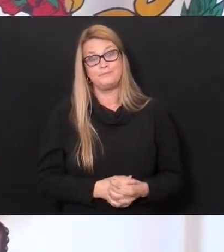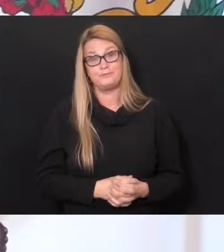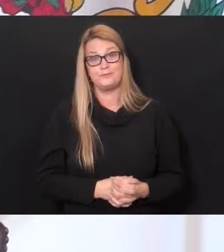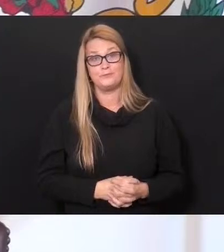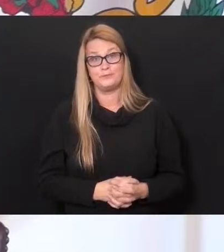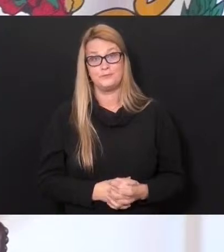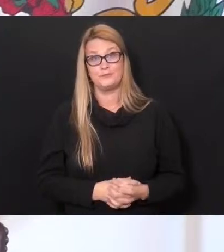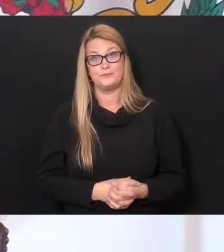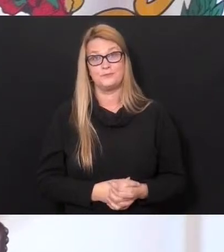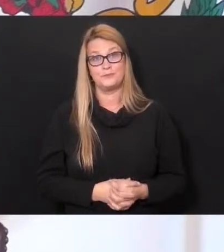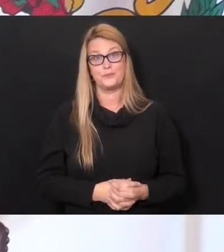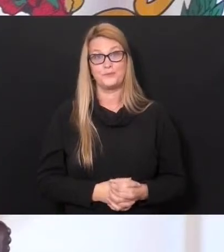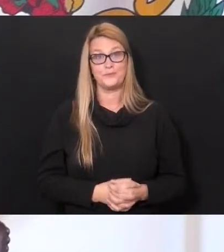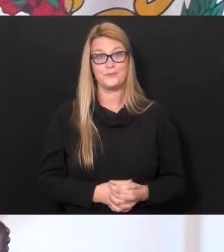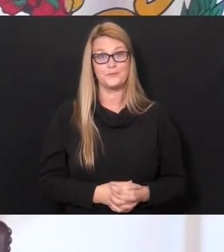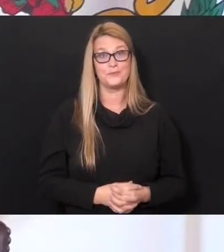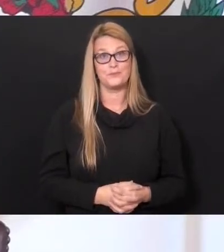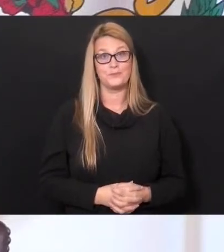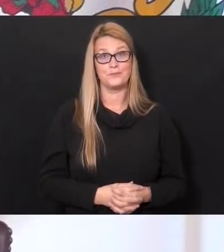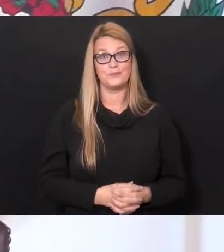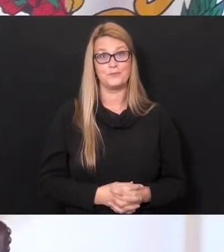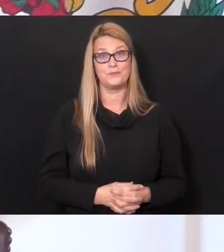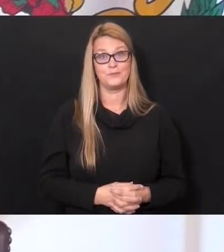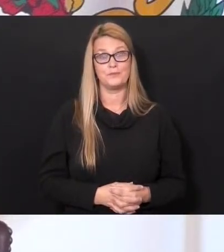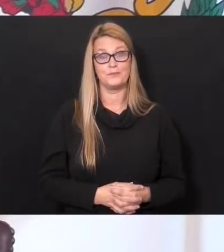really thoroughly believe this.